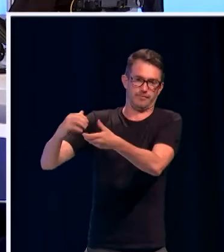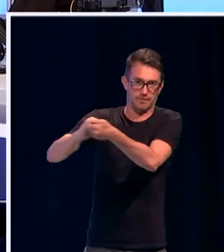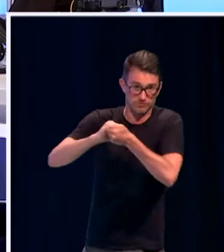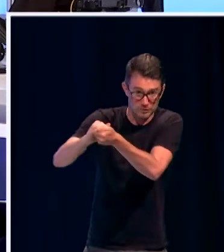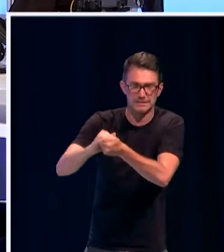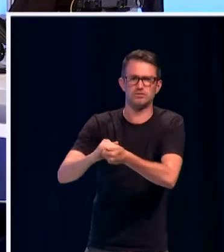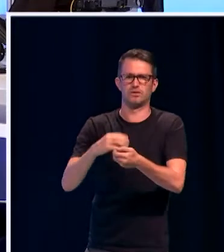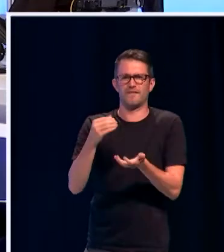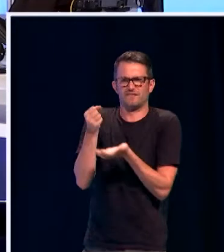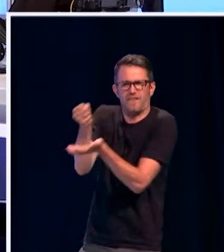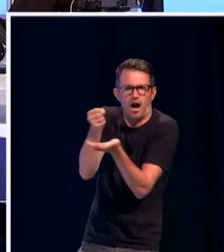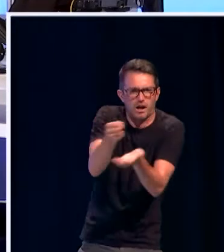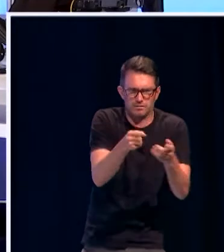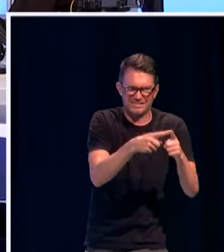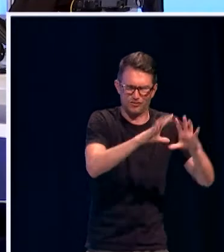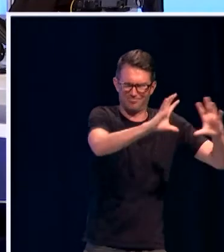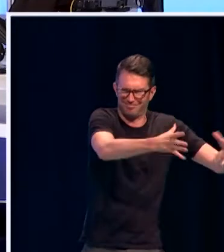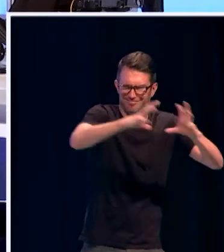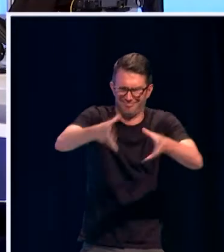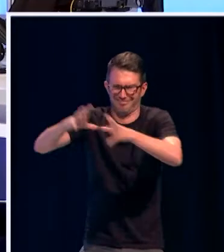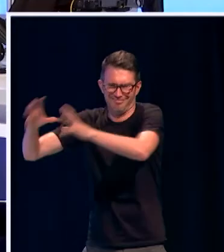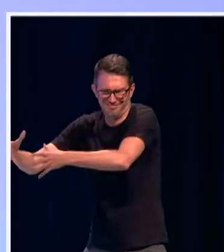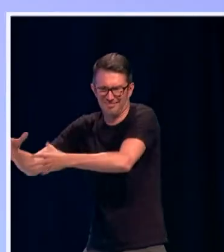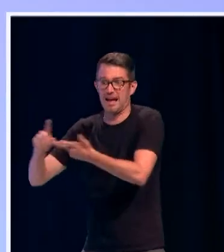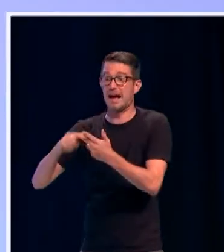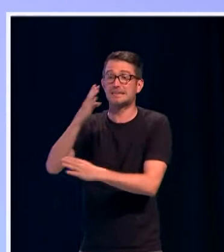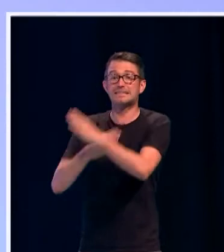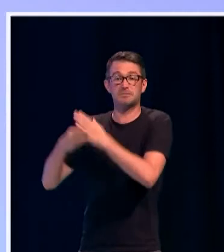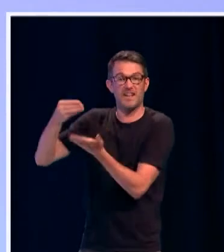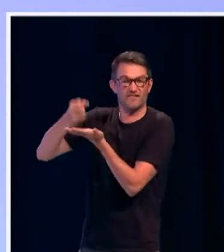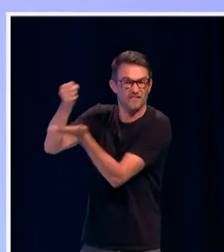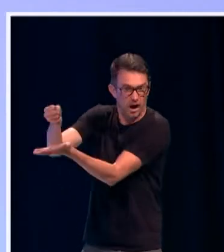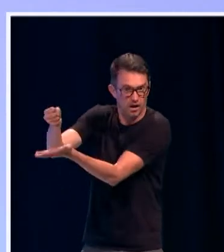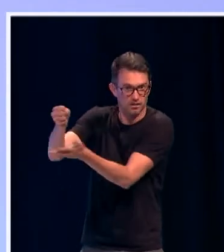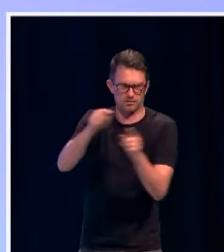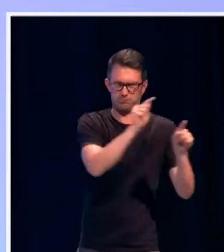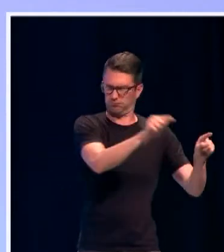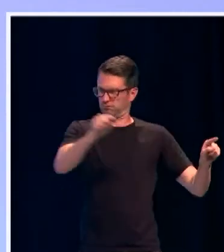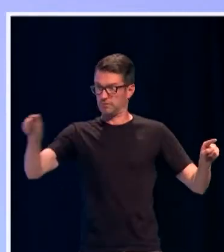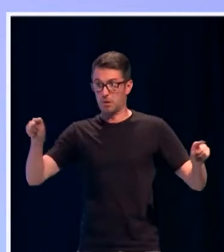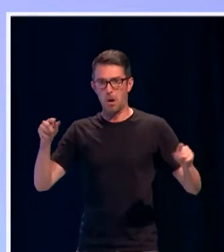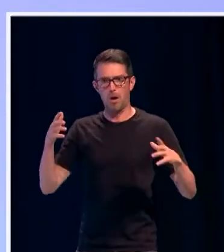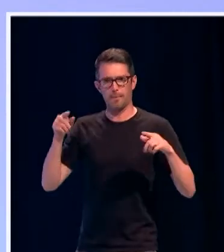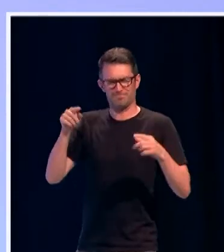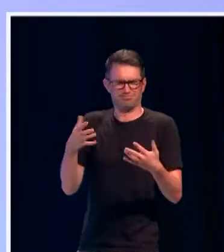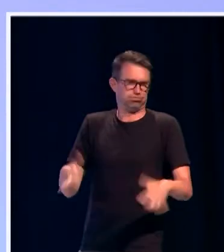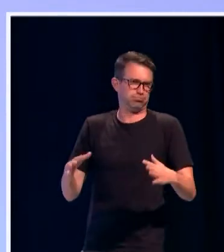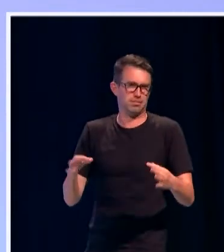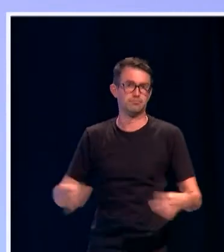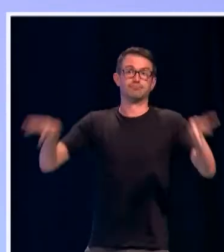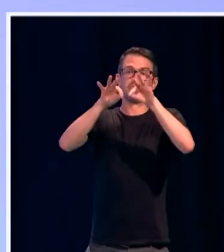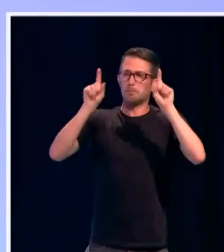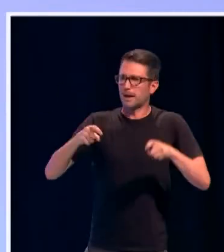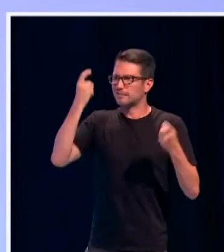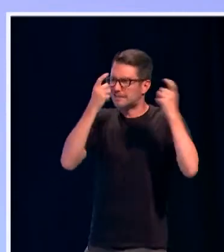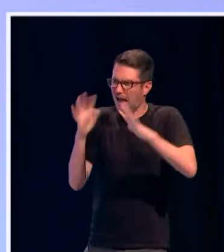which enables them to support DPOs at international, regional, national and community levels. For